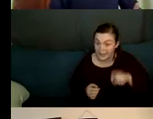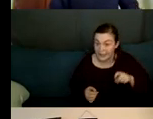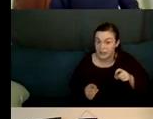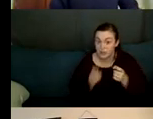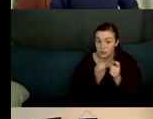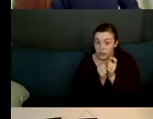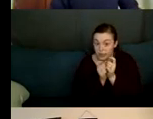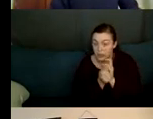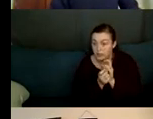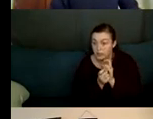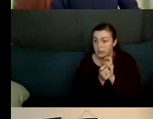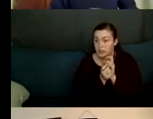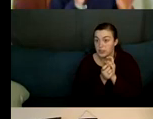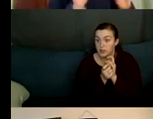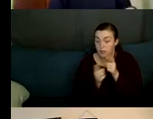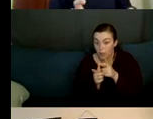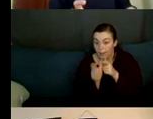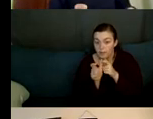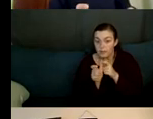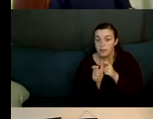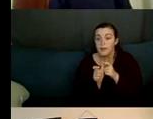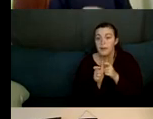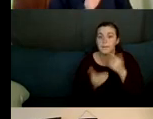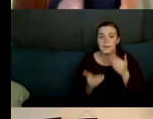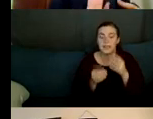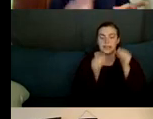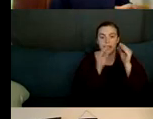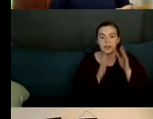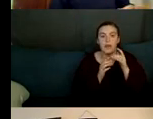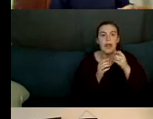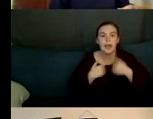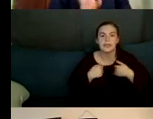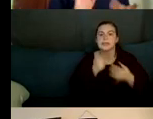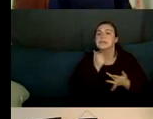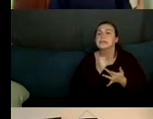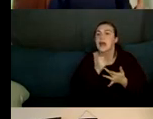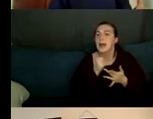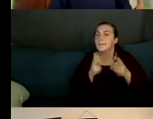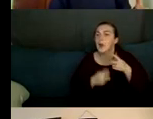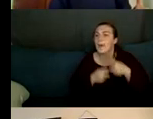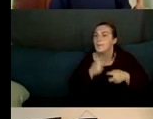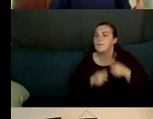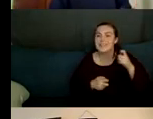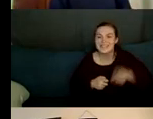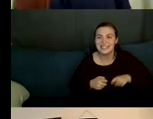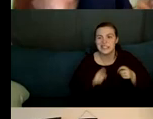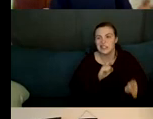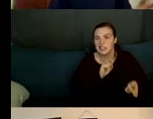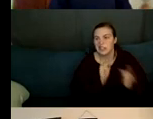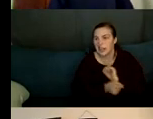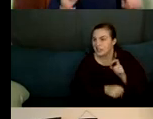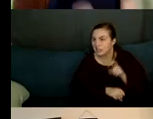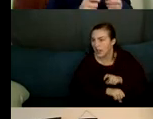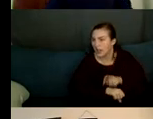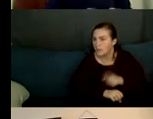have a teacher who has a really bad tech problem and you need to reschedule their class to